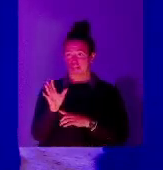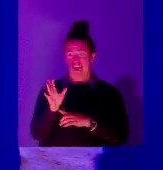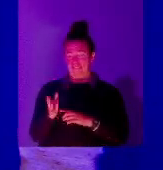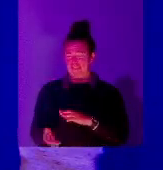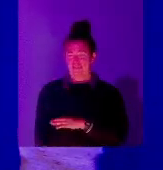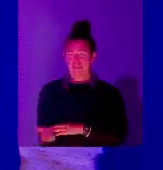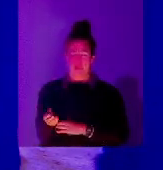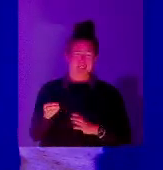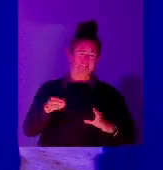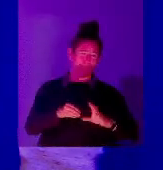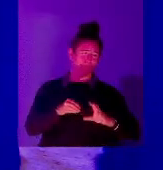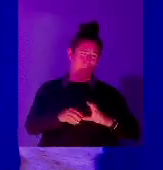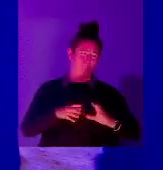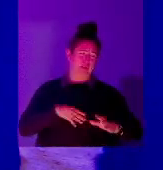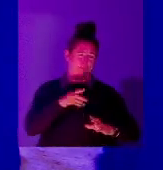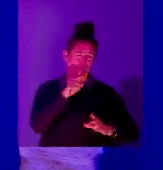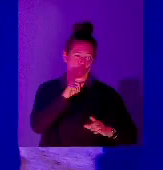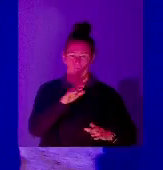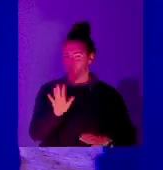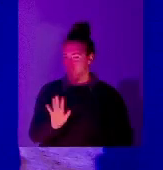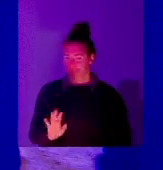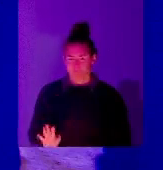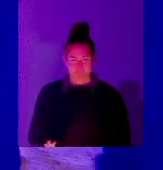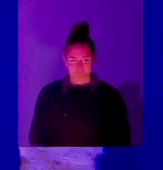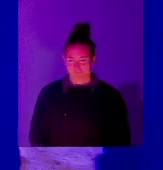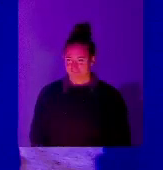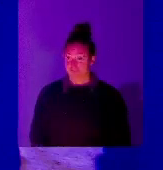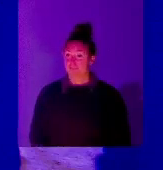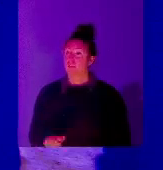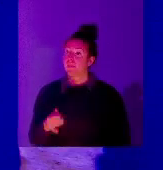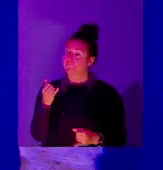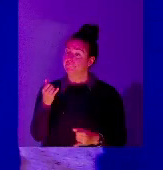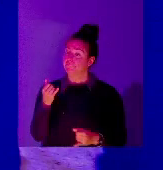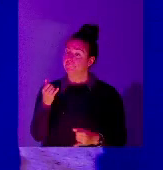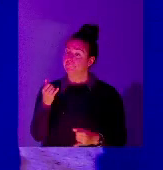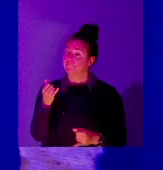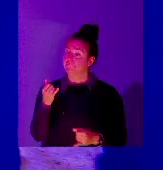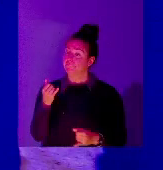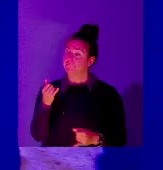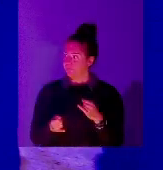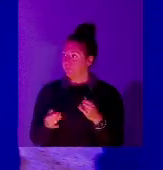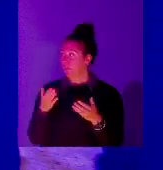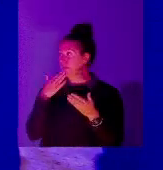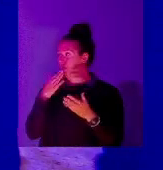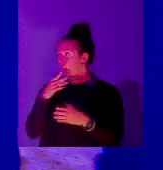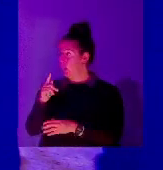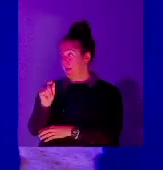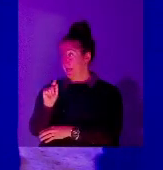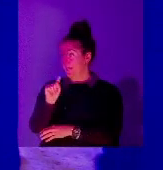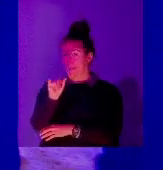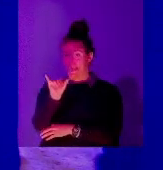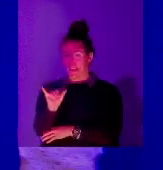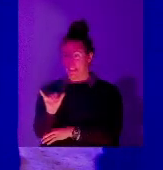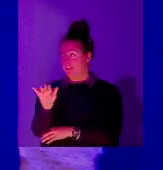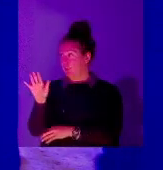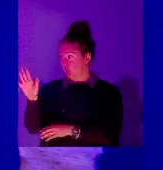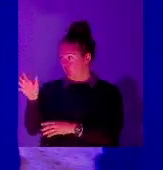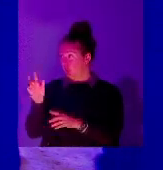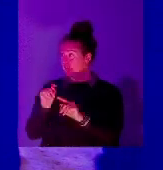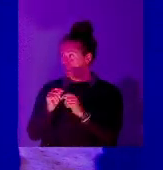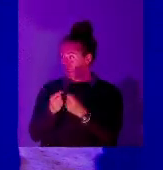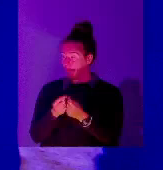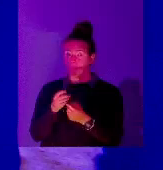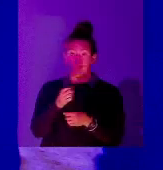Okay. And finally, thanks to Kathy and her team, coffee and cookies in the fellowship